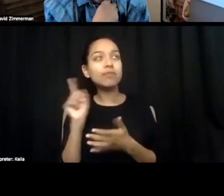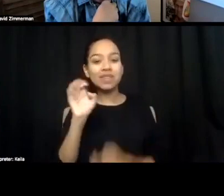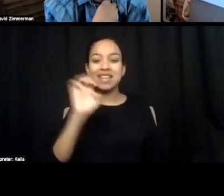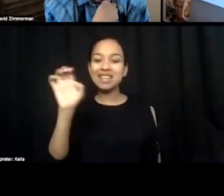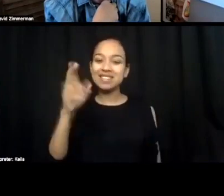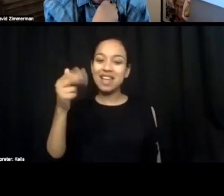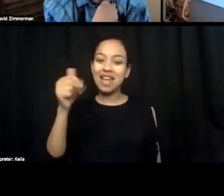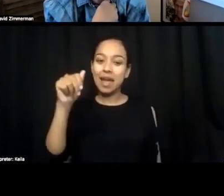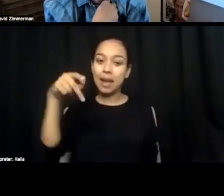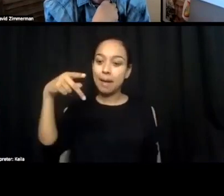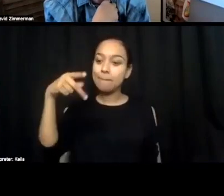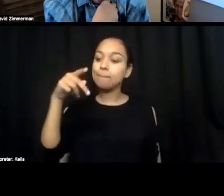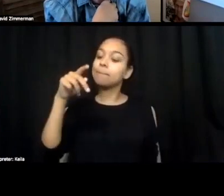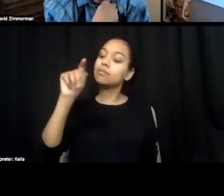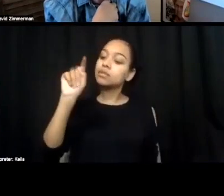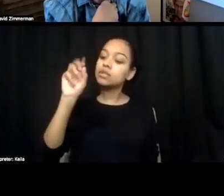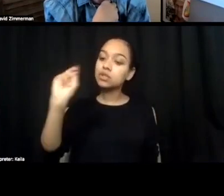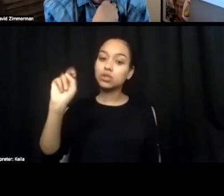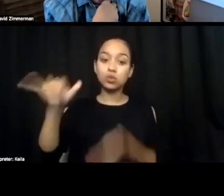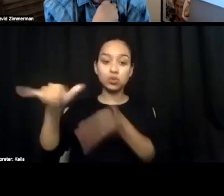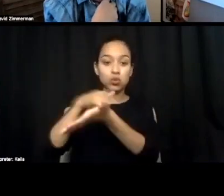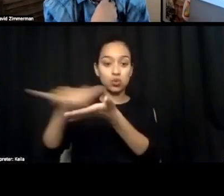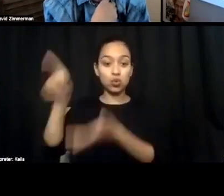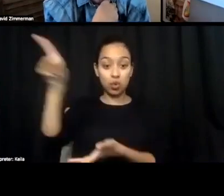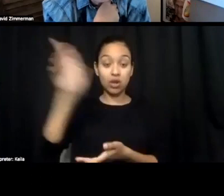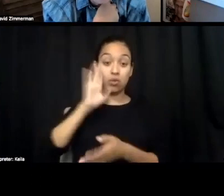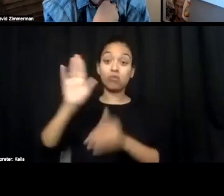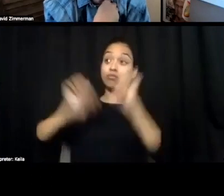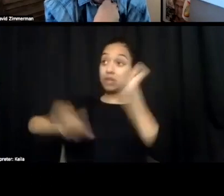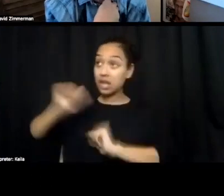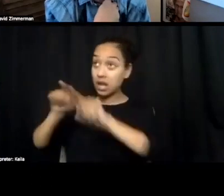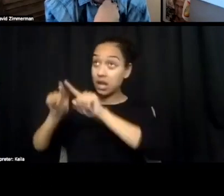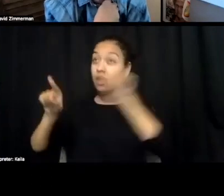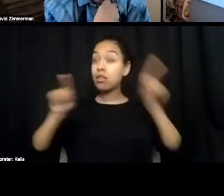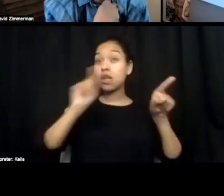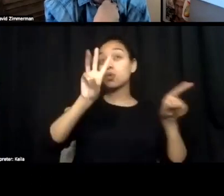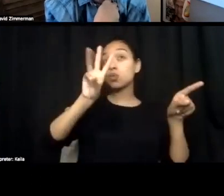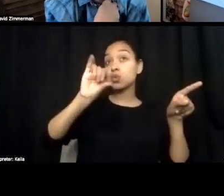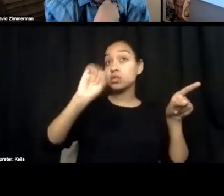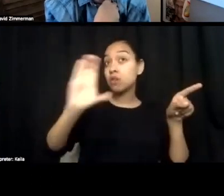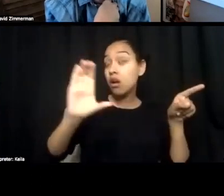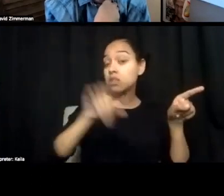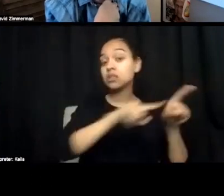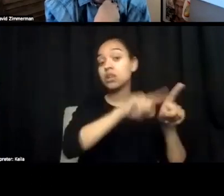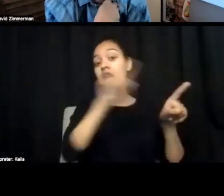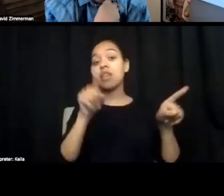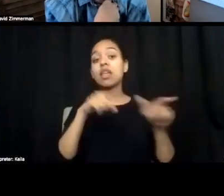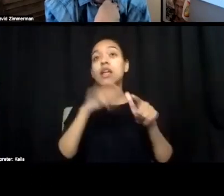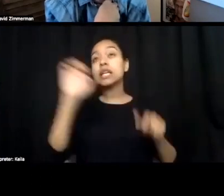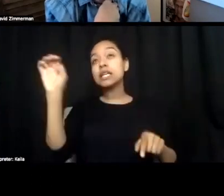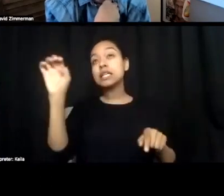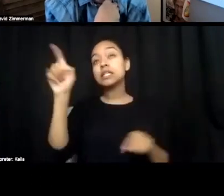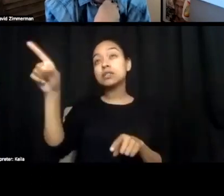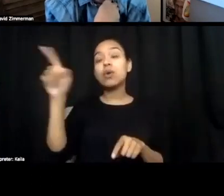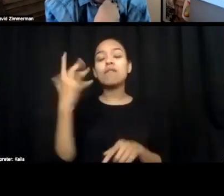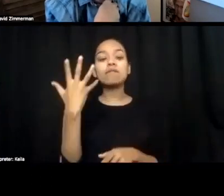York. It's being done in Monroe, Wisconsin next weekend. And I'm gonna be doing along the East Coast in 5 cities